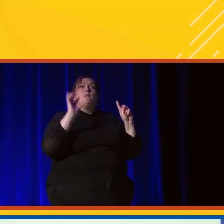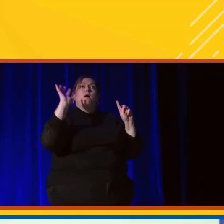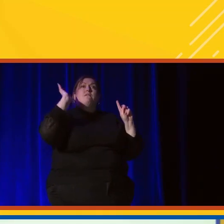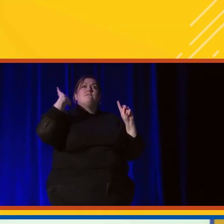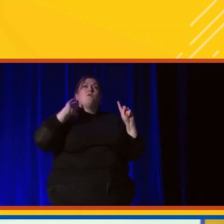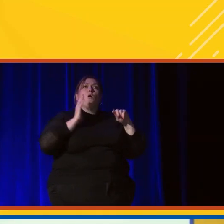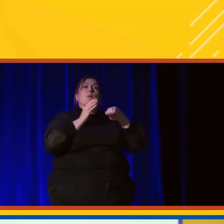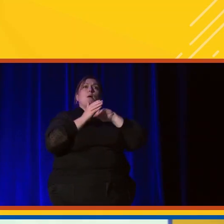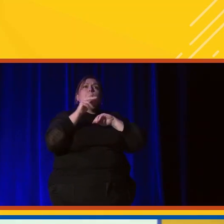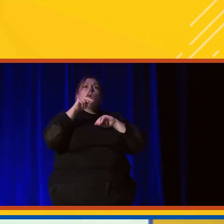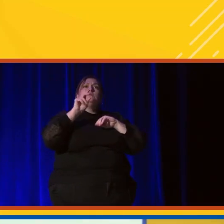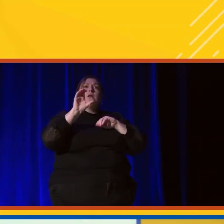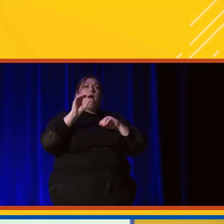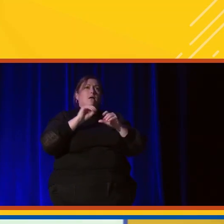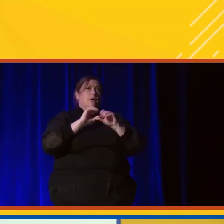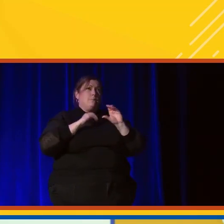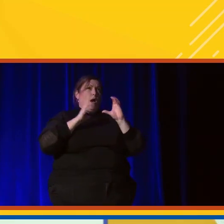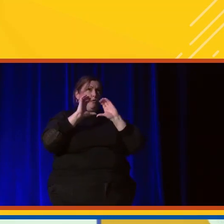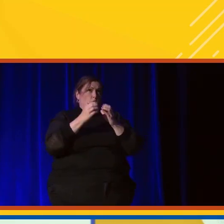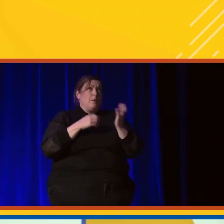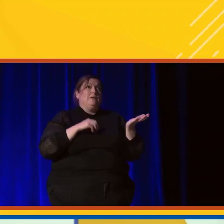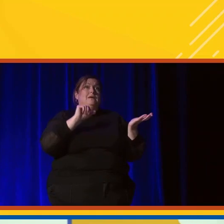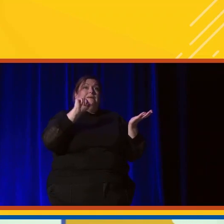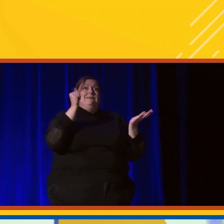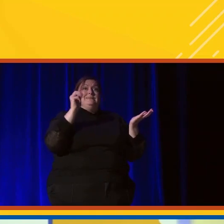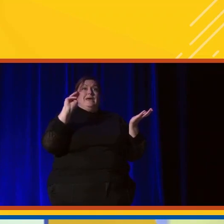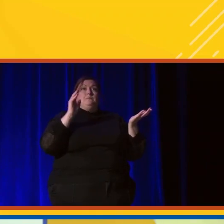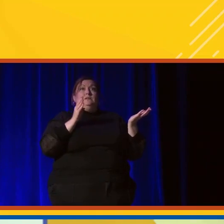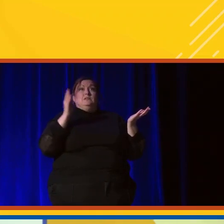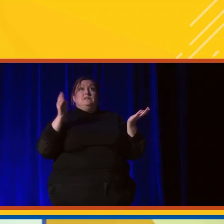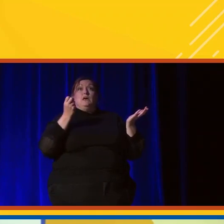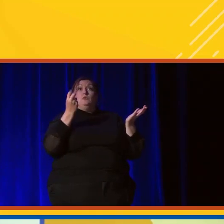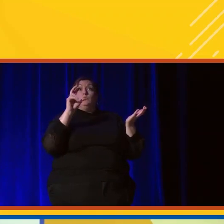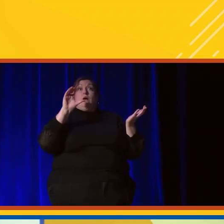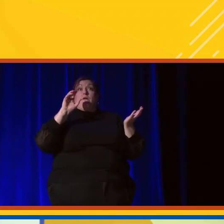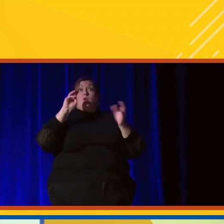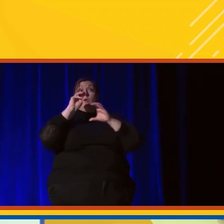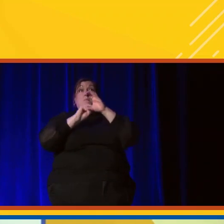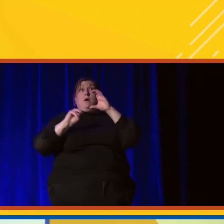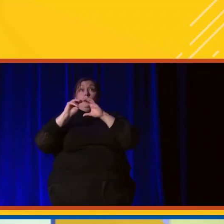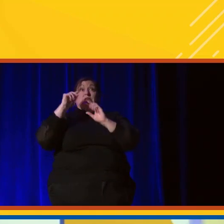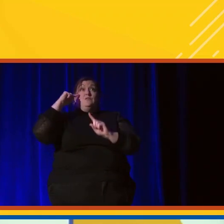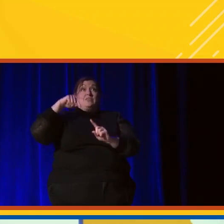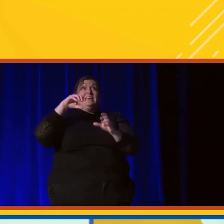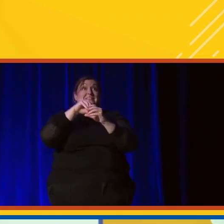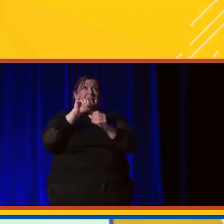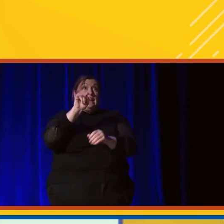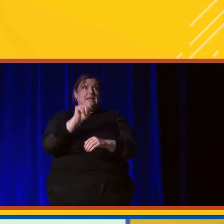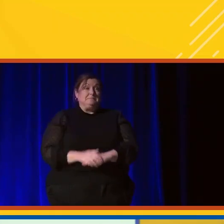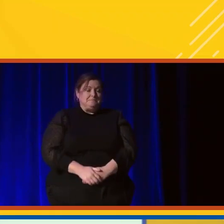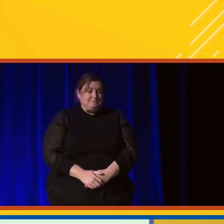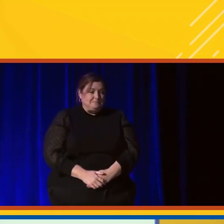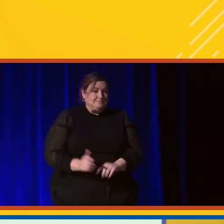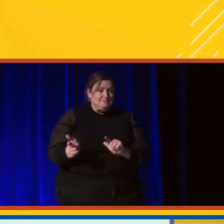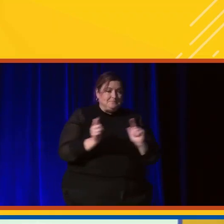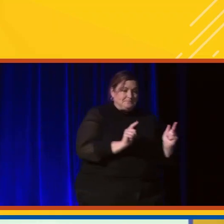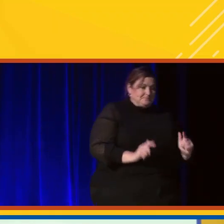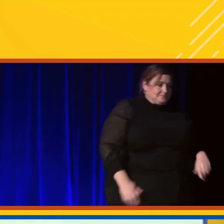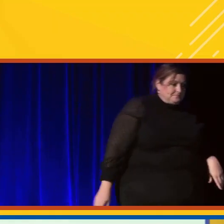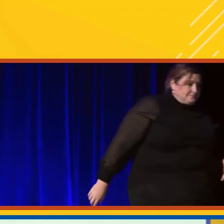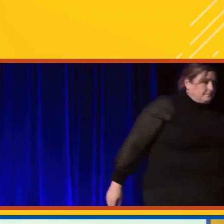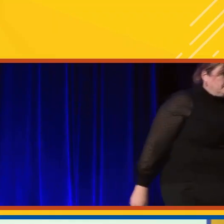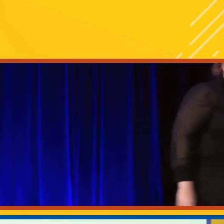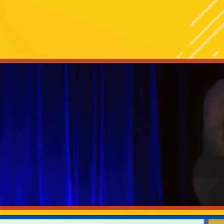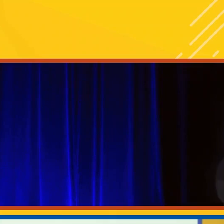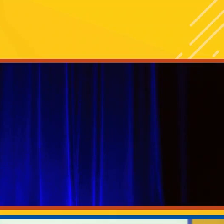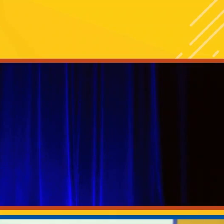former postdoc in my group. It is about 10 meters on a side. It has 1,200 molecules of this thing in it. Pretty small